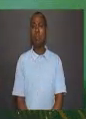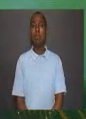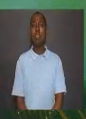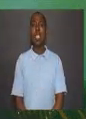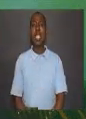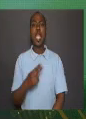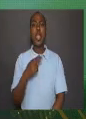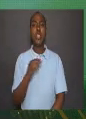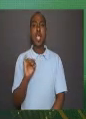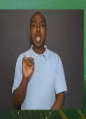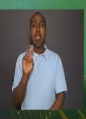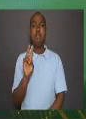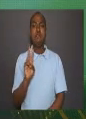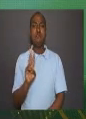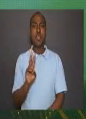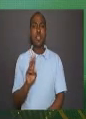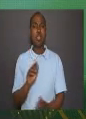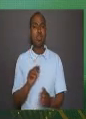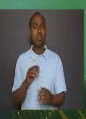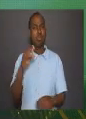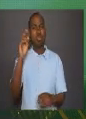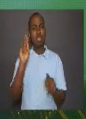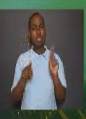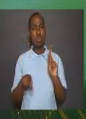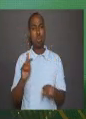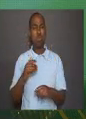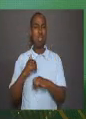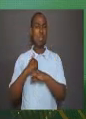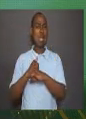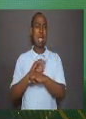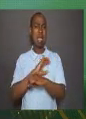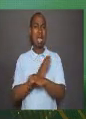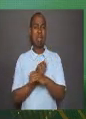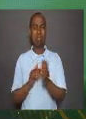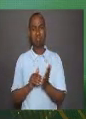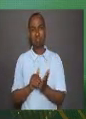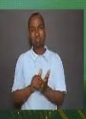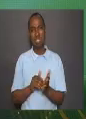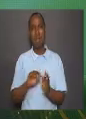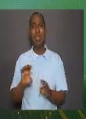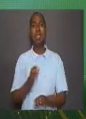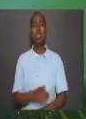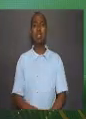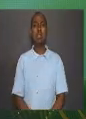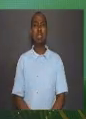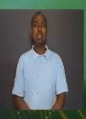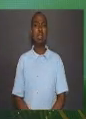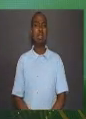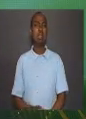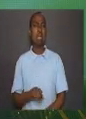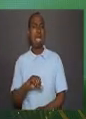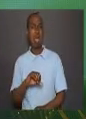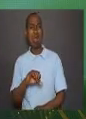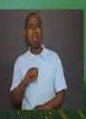Eventually, HIV weakens a person's immune system, making them more susceptible to